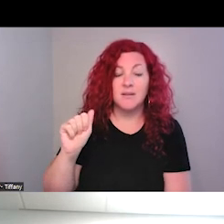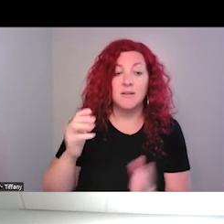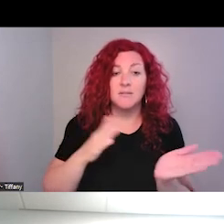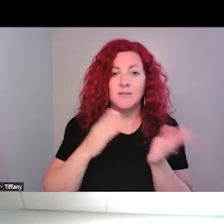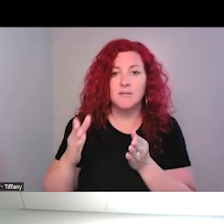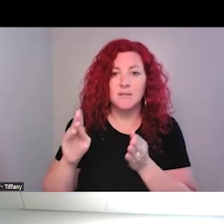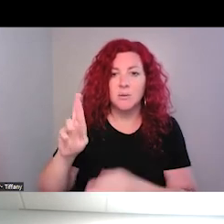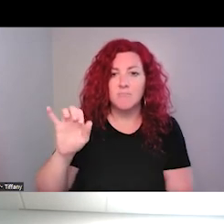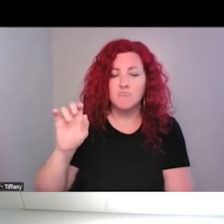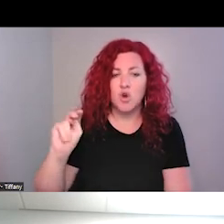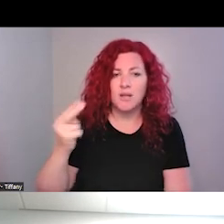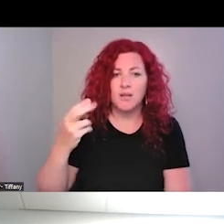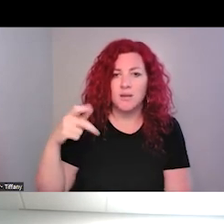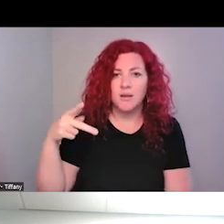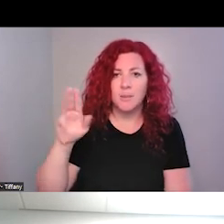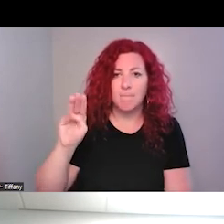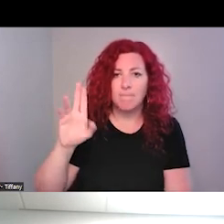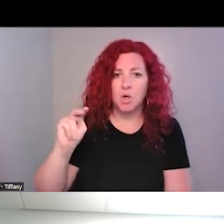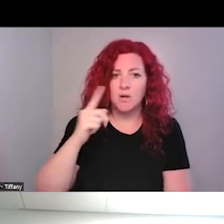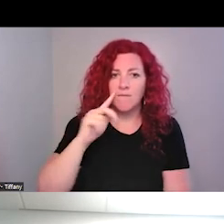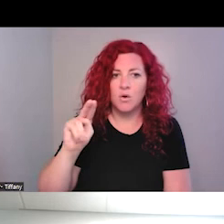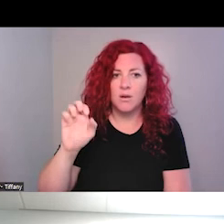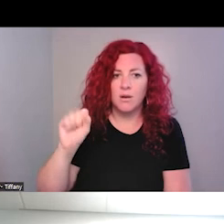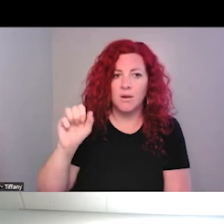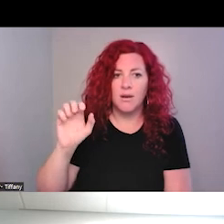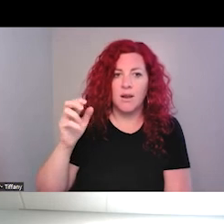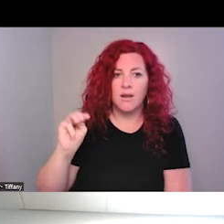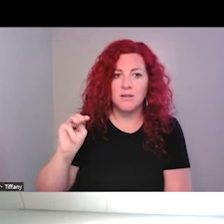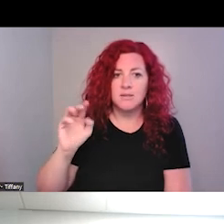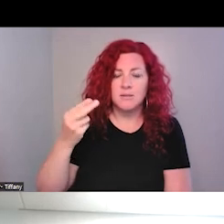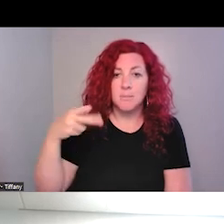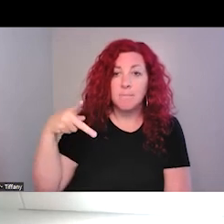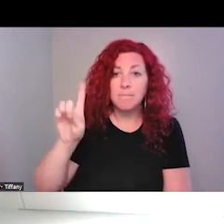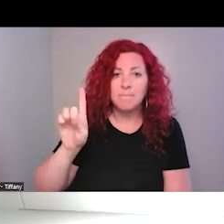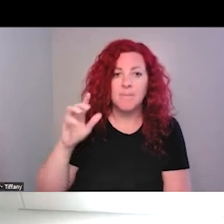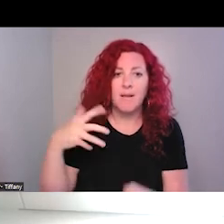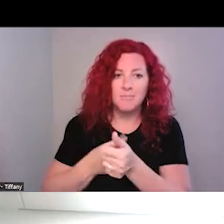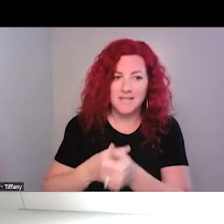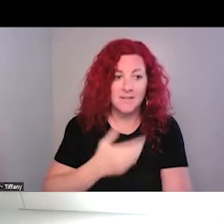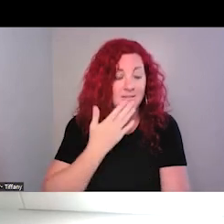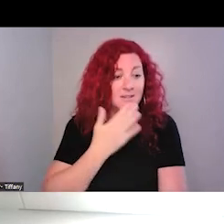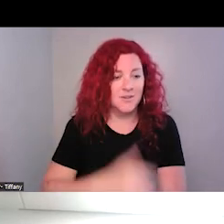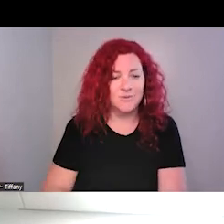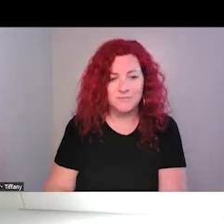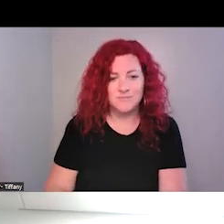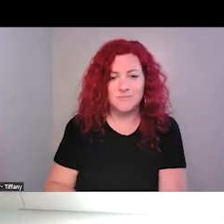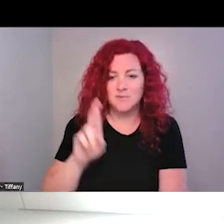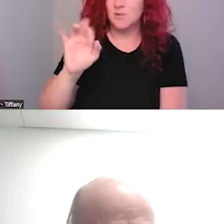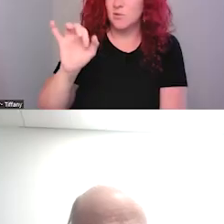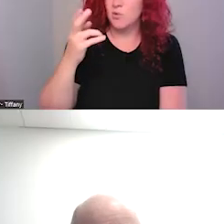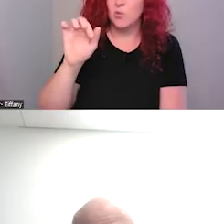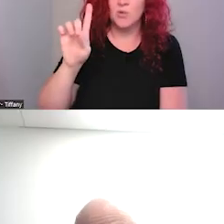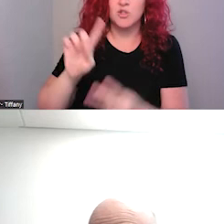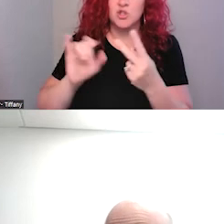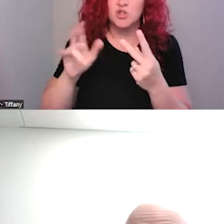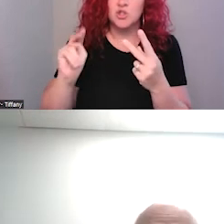Brian Hepburn for our NASPID update. Thank you. I'll try to be very quick. Thank you to Richard, John, and the SAMHSA team.